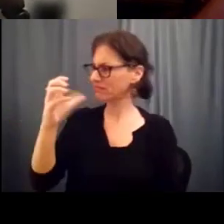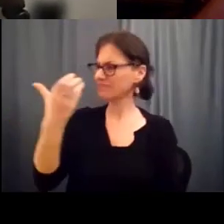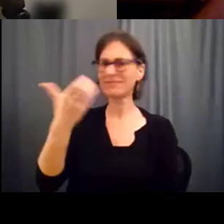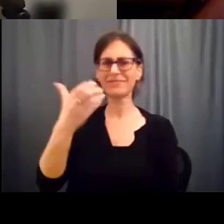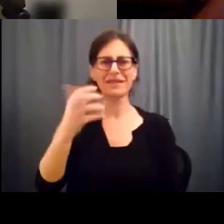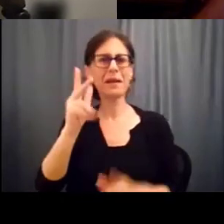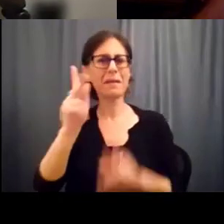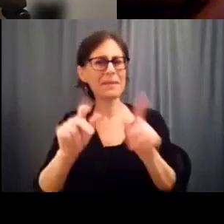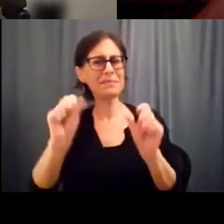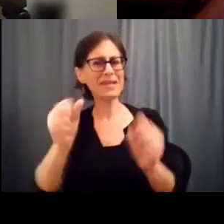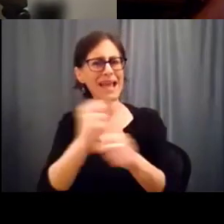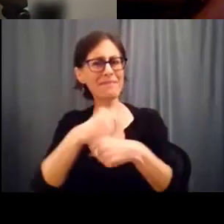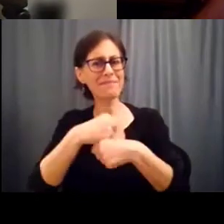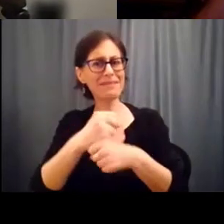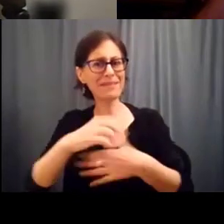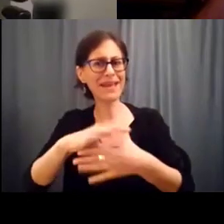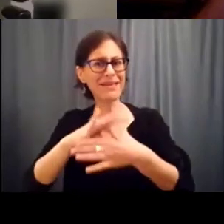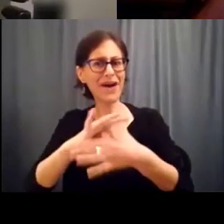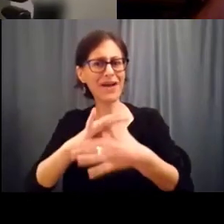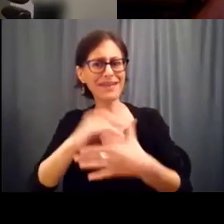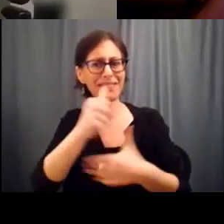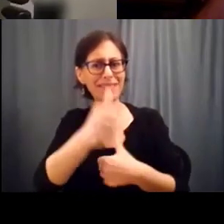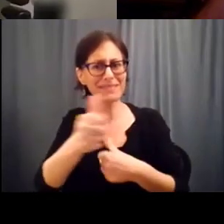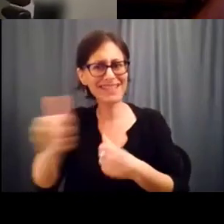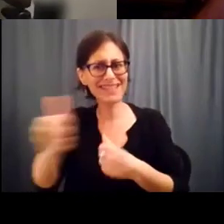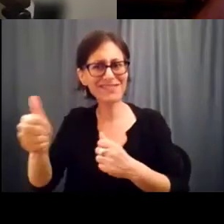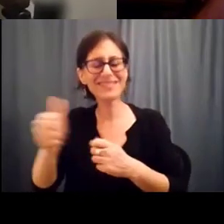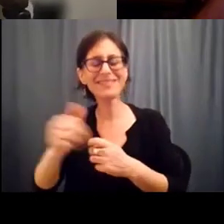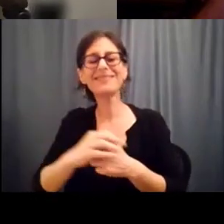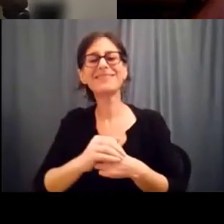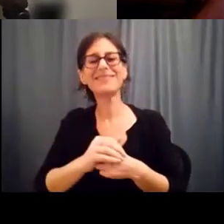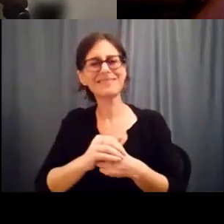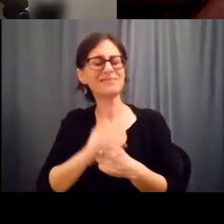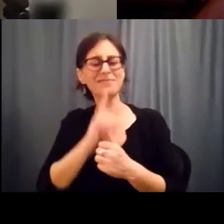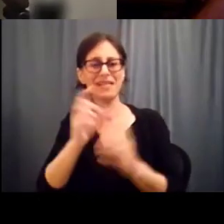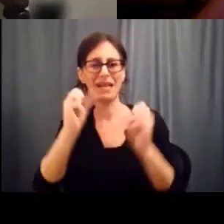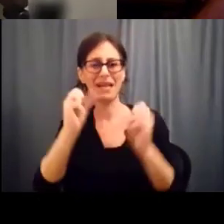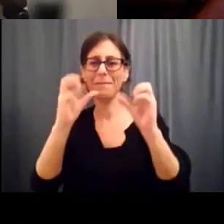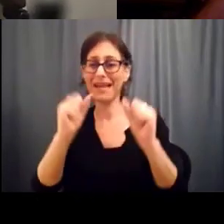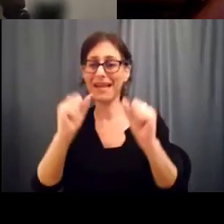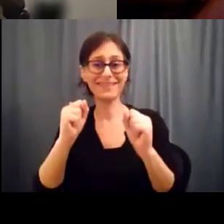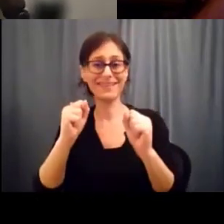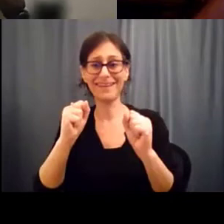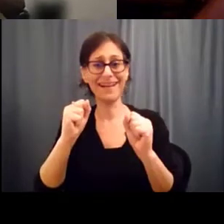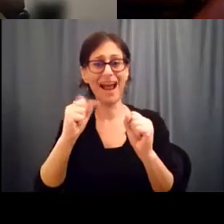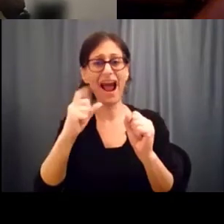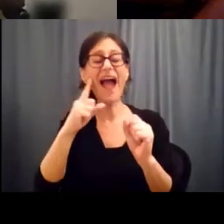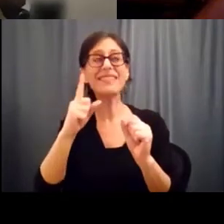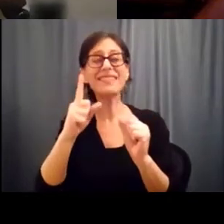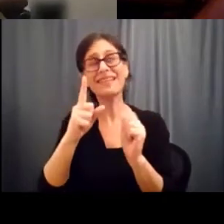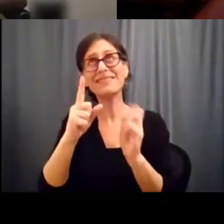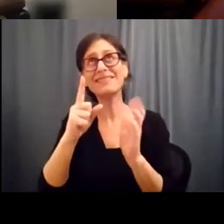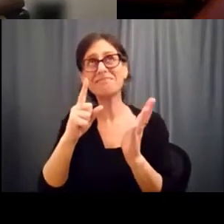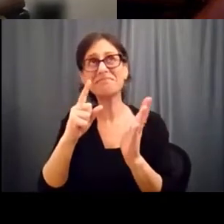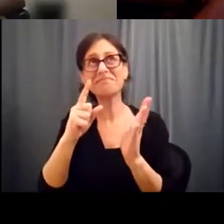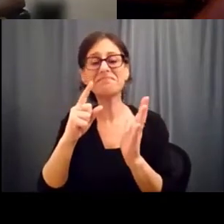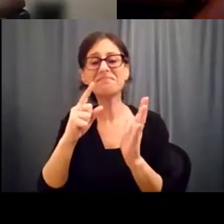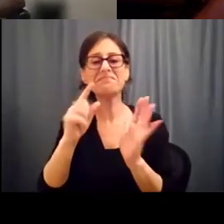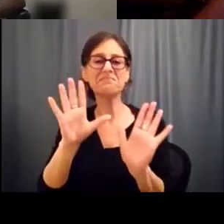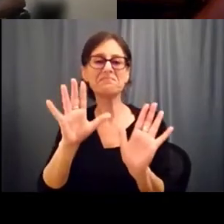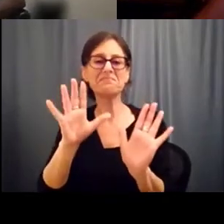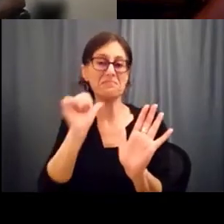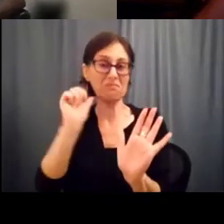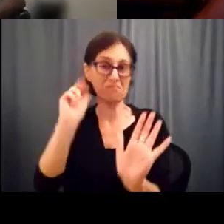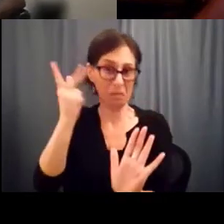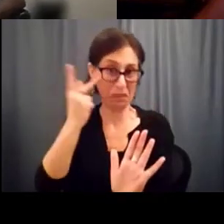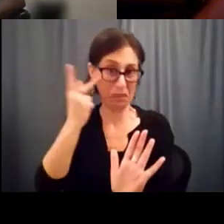make their own content, and so it's just amazing. I think, although not to get